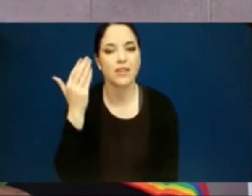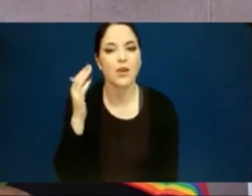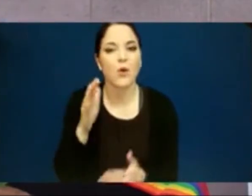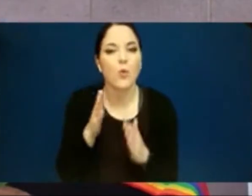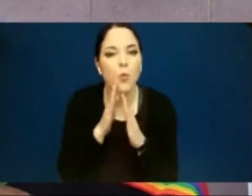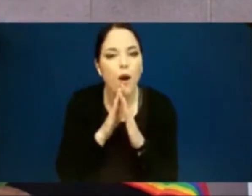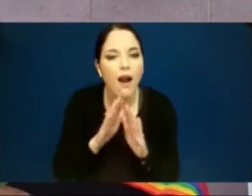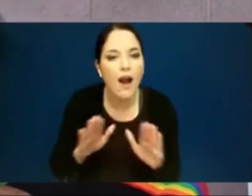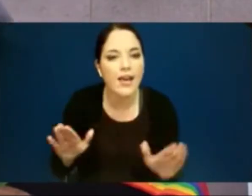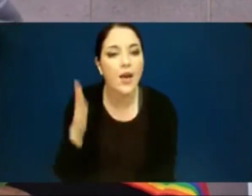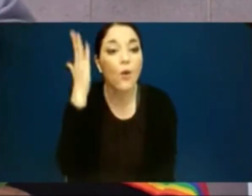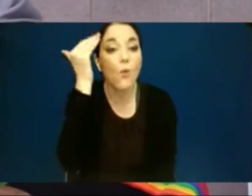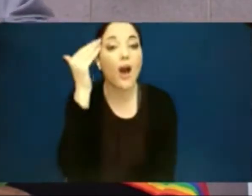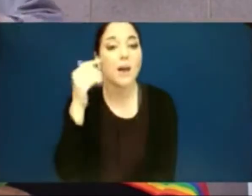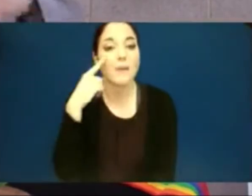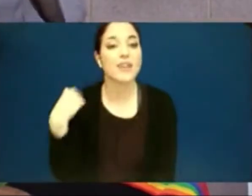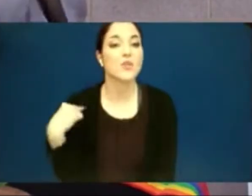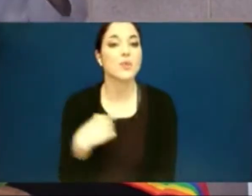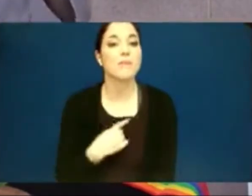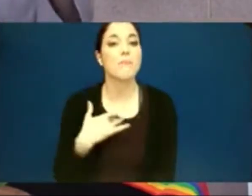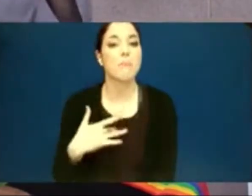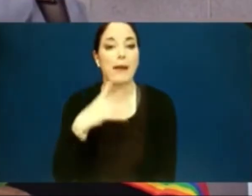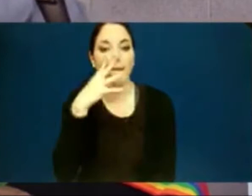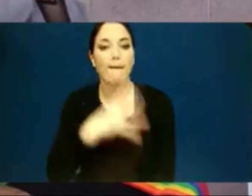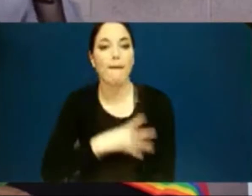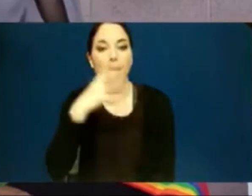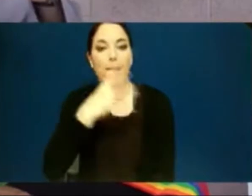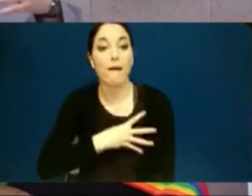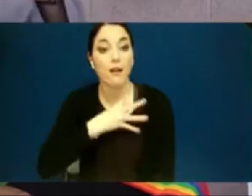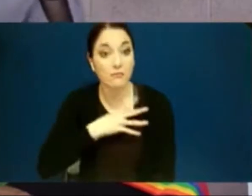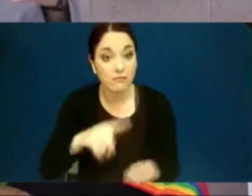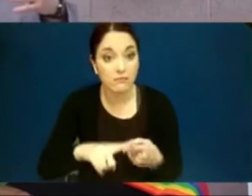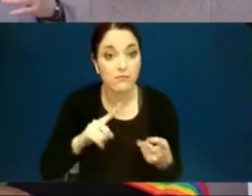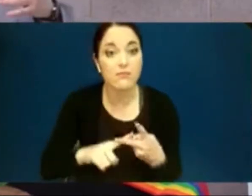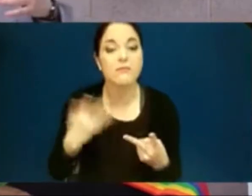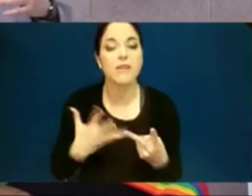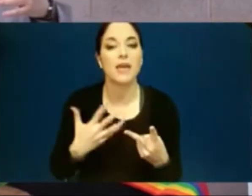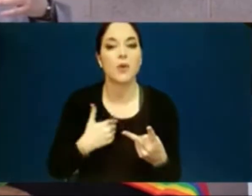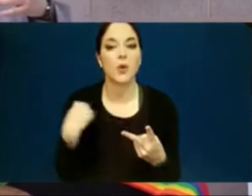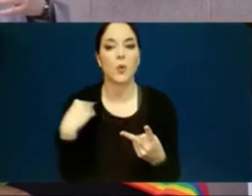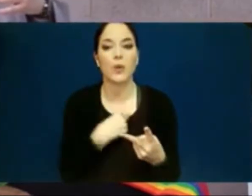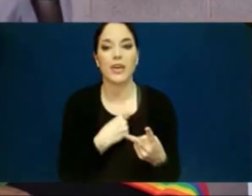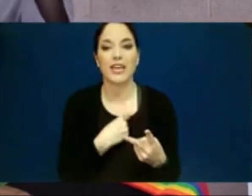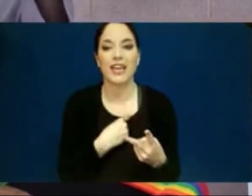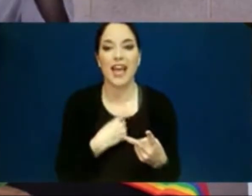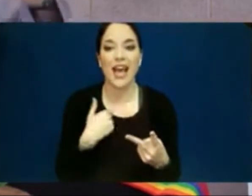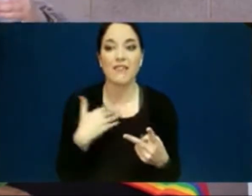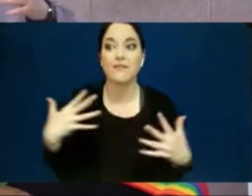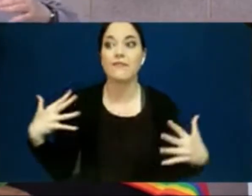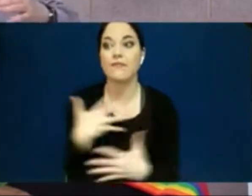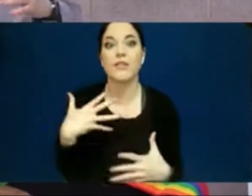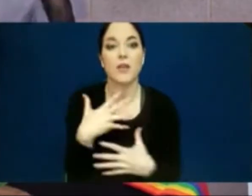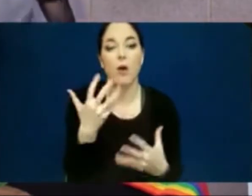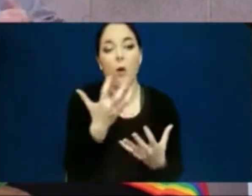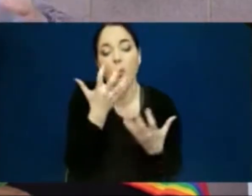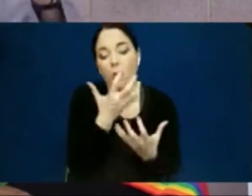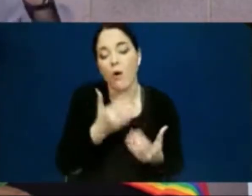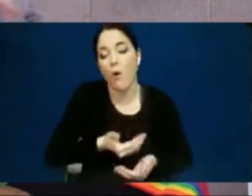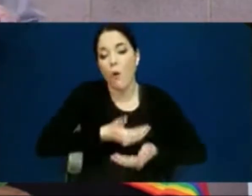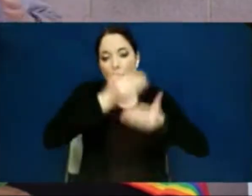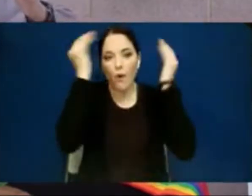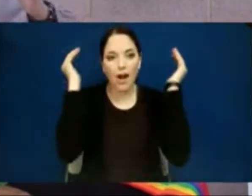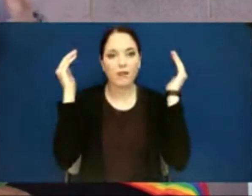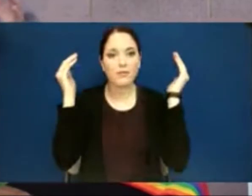on. Maybe the voice seems small because our fears seem so great. It's possible that God